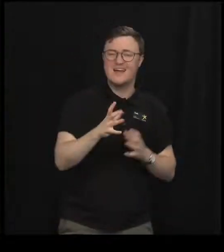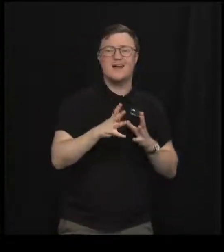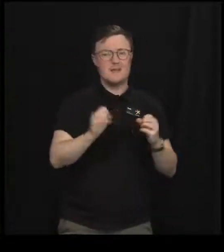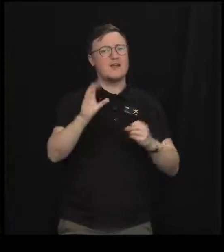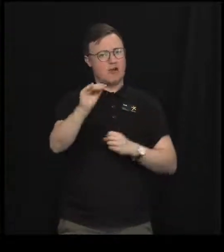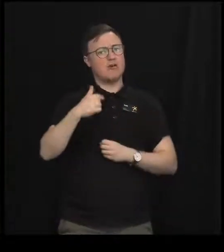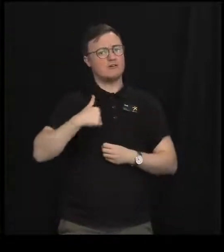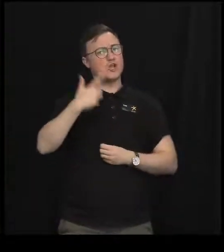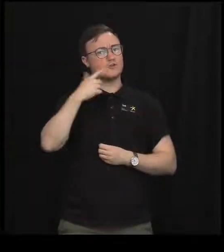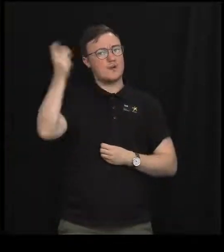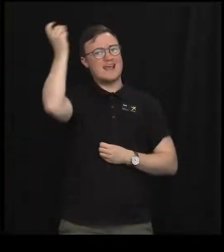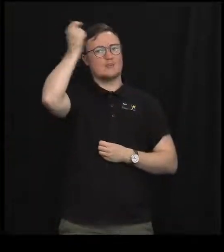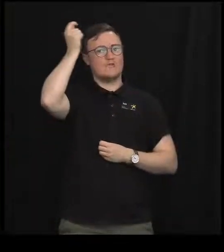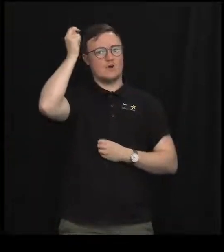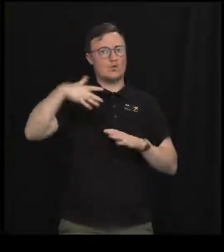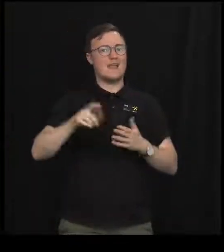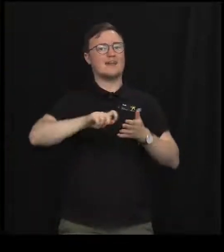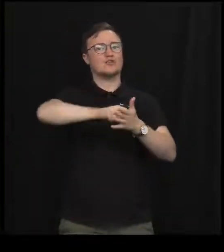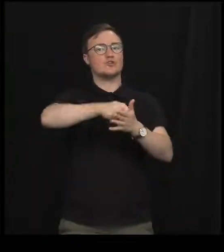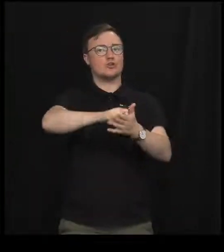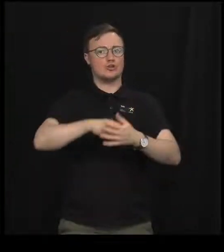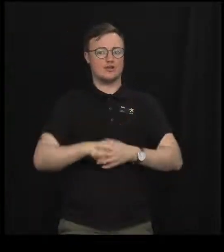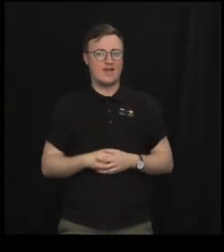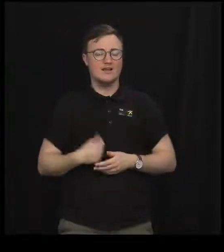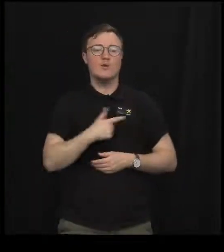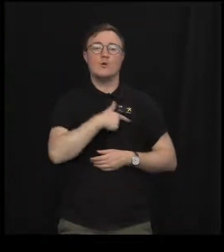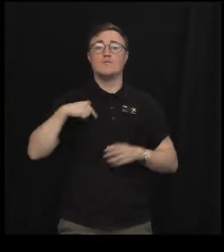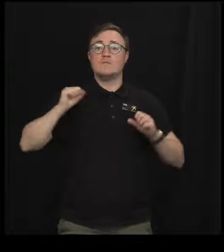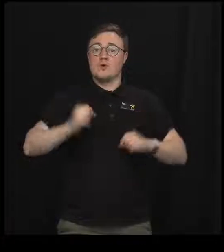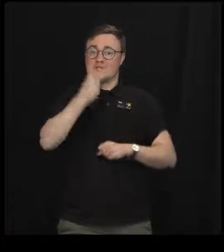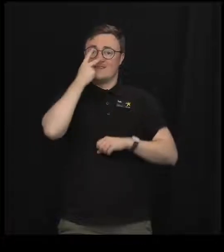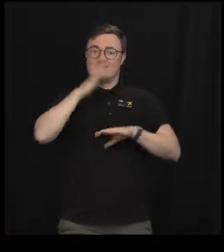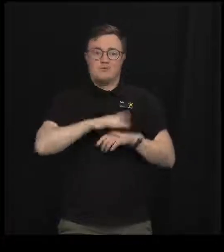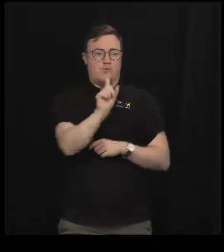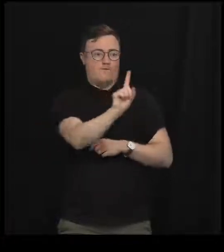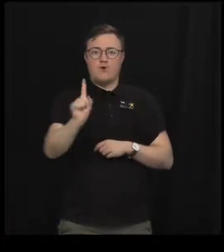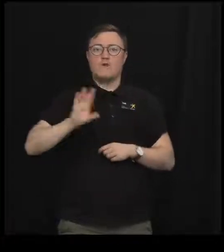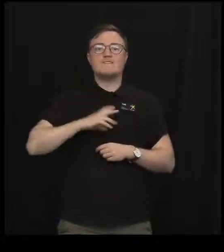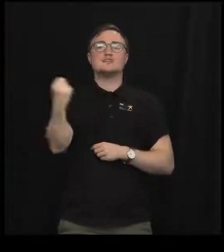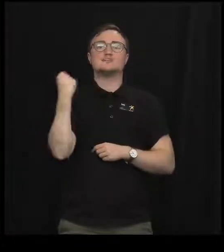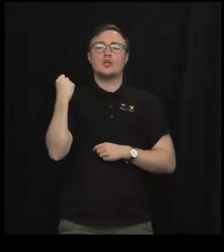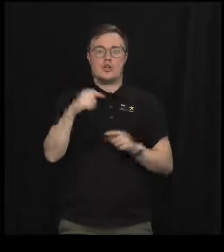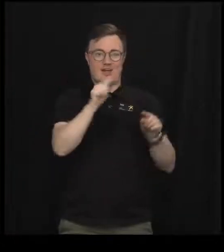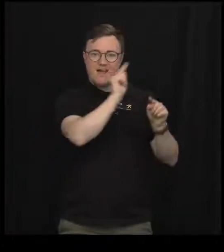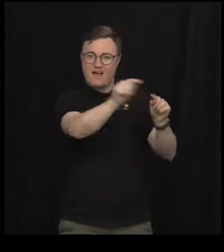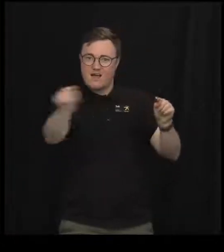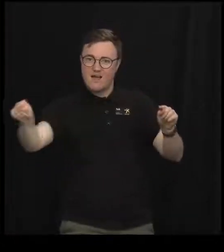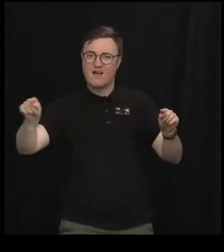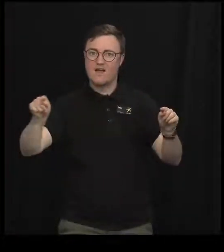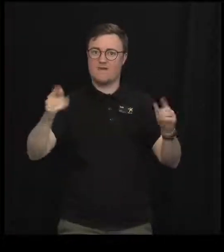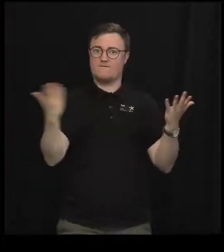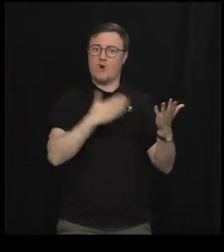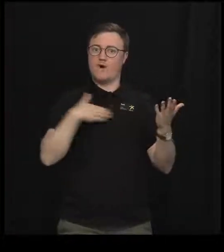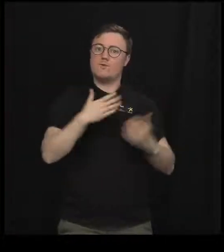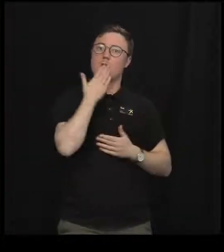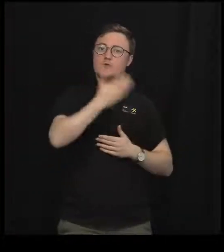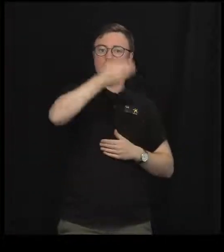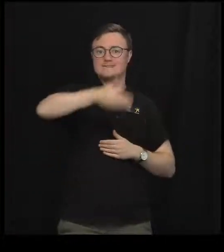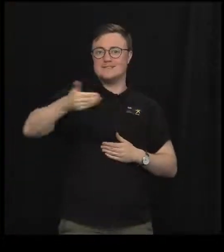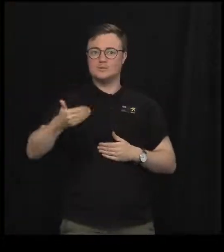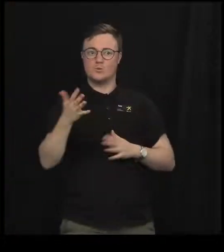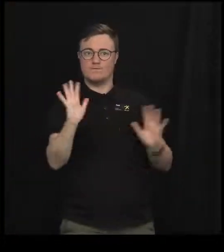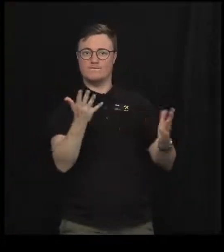things we need to look at is, what are our comparative strengths? We need to be very honest about things we're good at, but we also need to be quite honest about what we're not so good